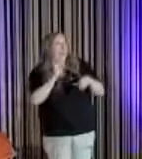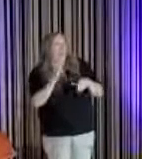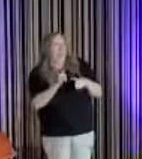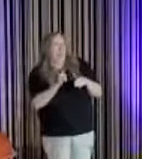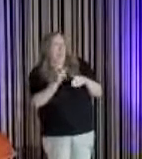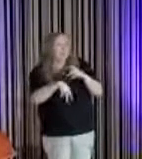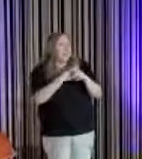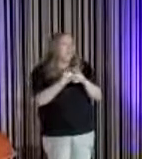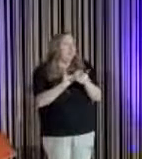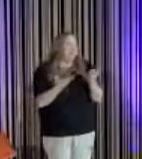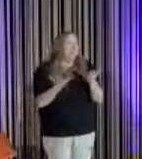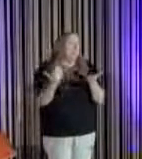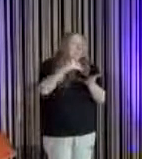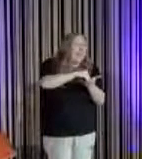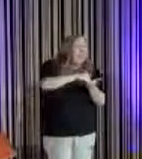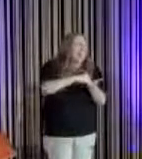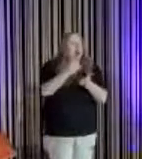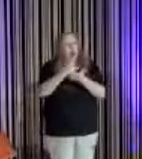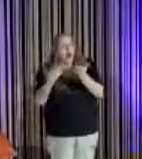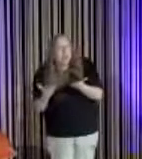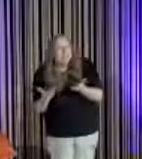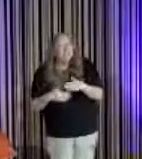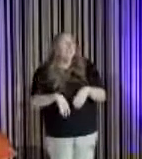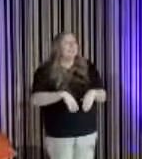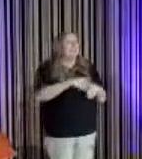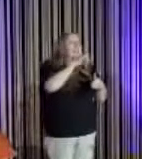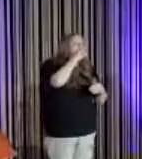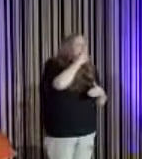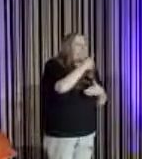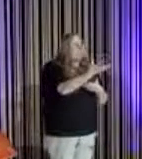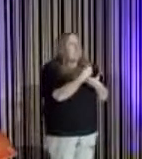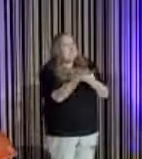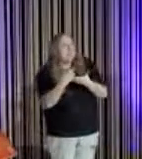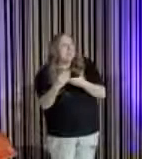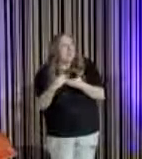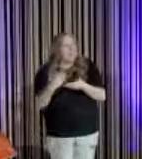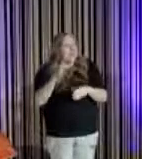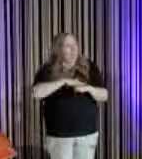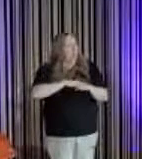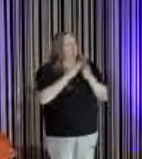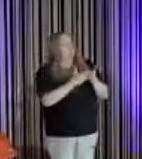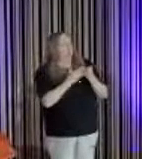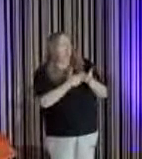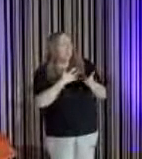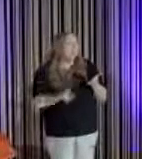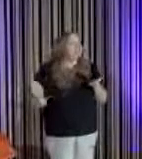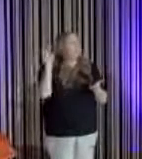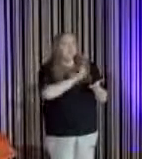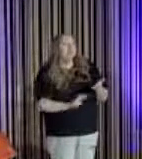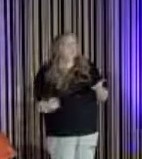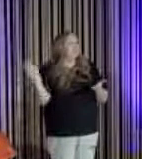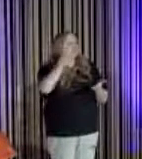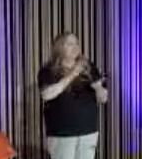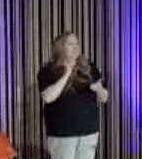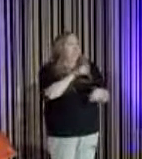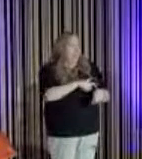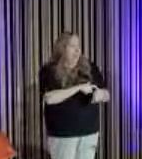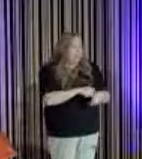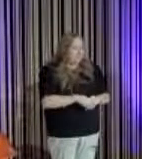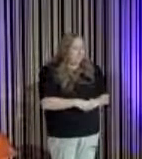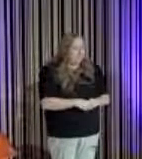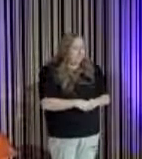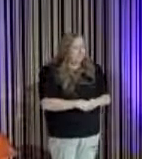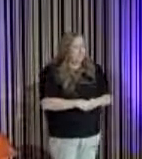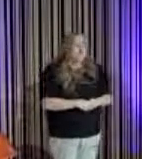talking to a lot of kids, a lot of people around the planet all the time. So this was one of the expeditions